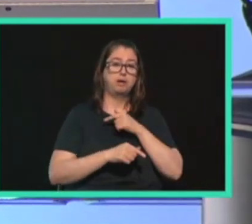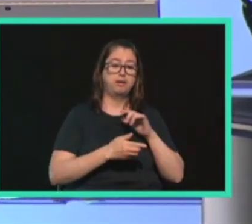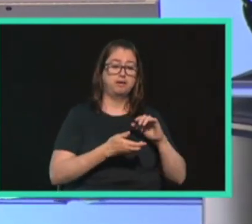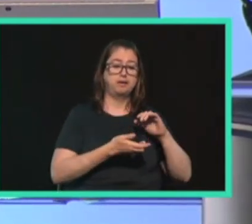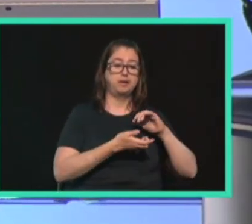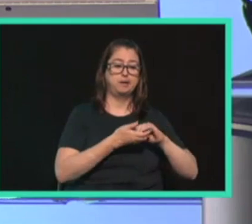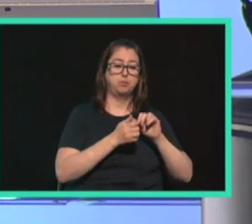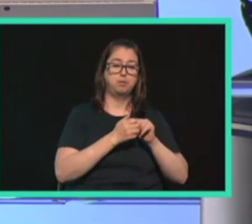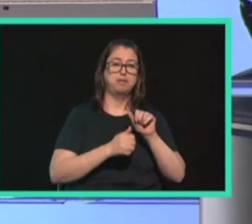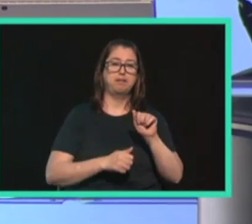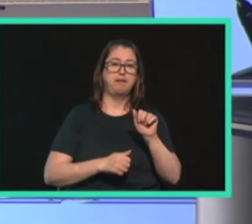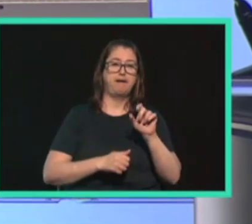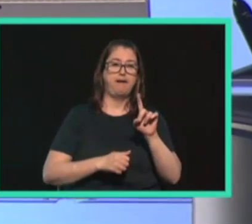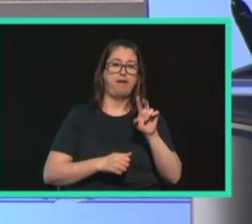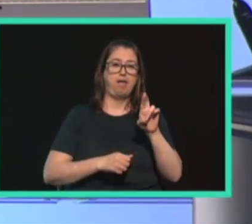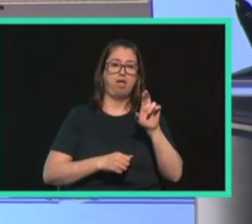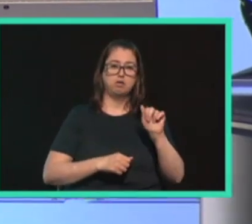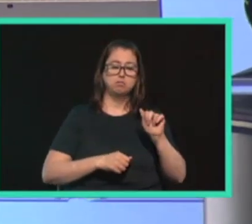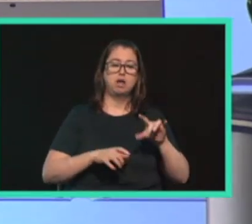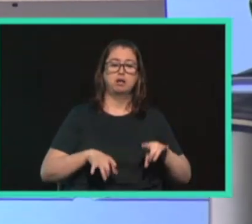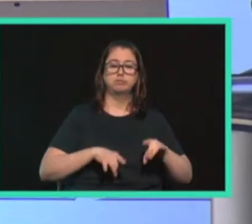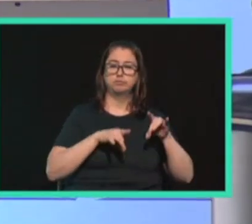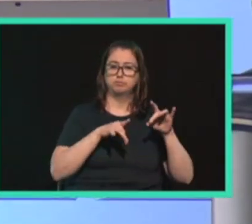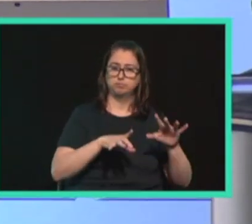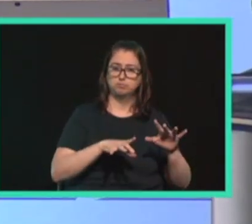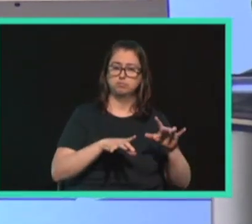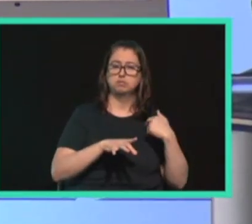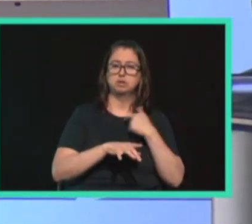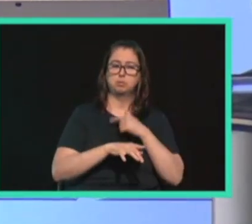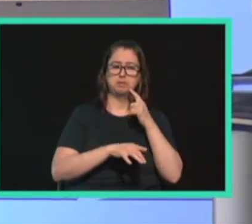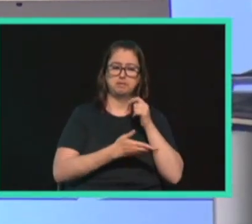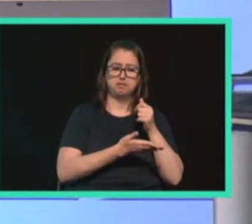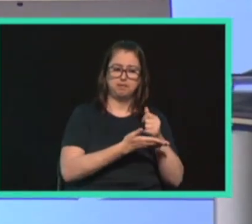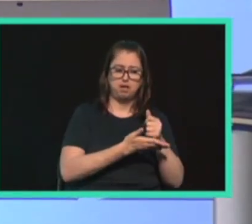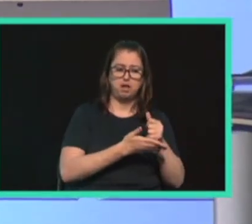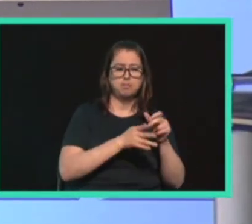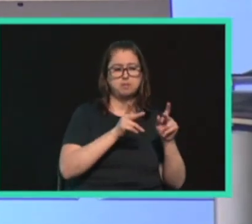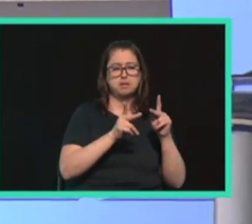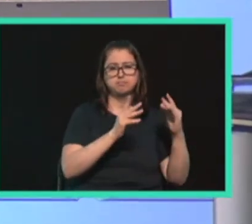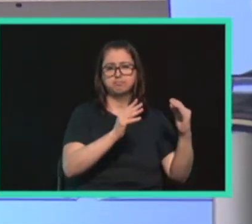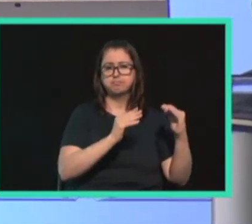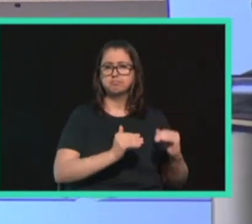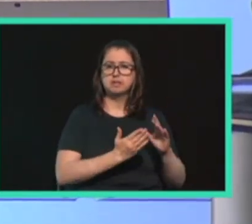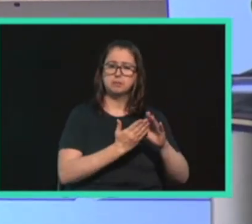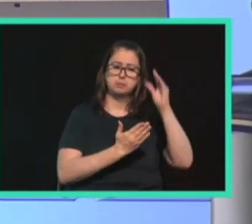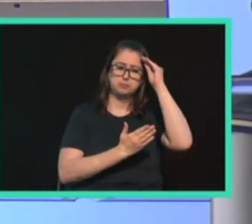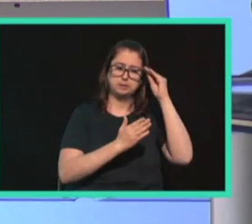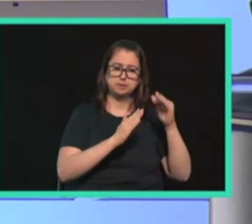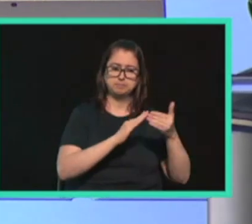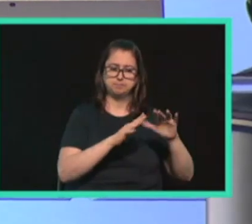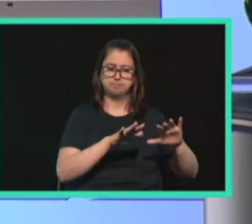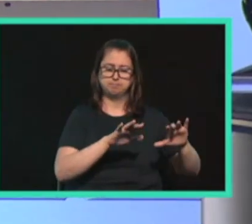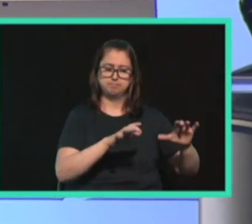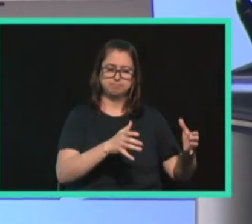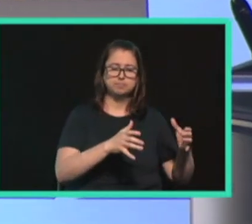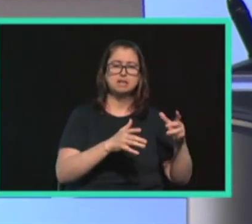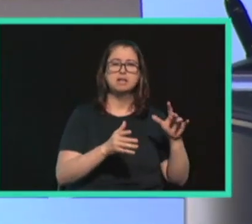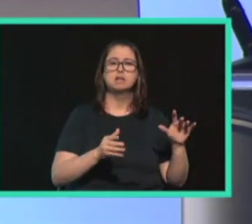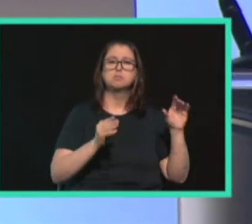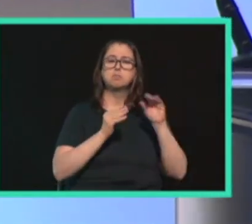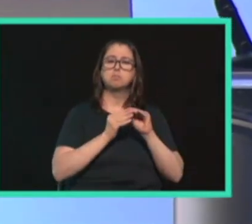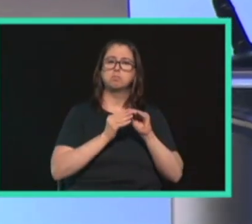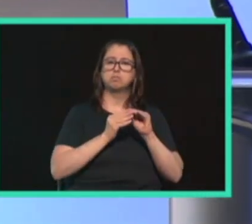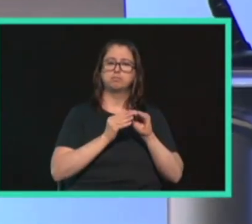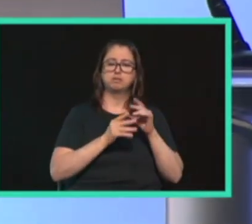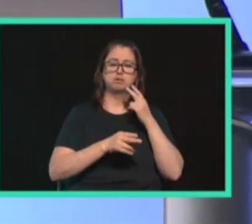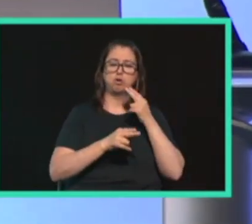Australia to reach lower literacy communities with a program that's called Live More Abundantly. Now, this